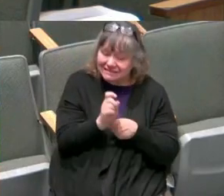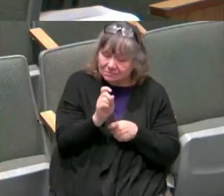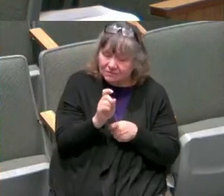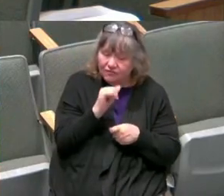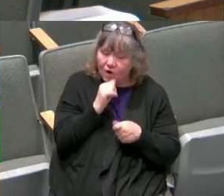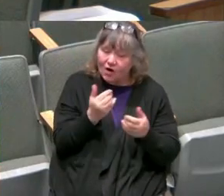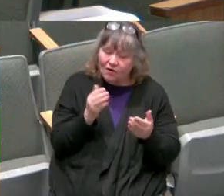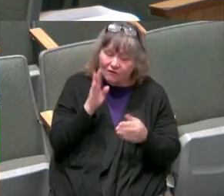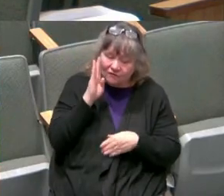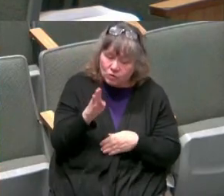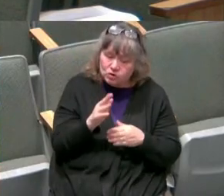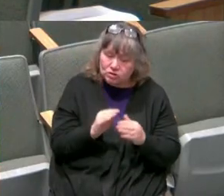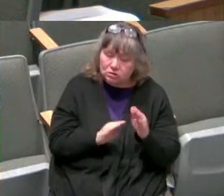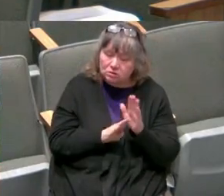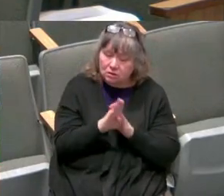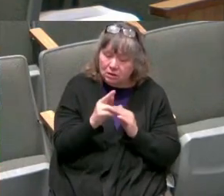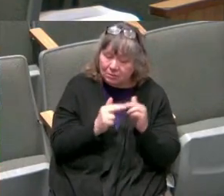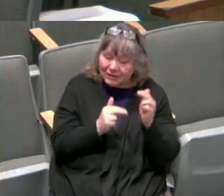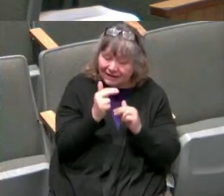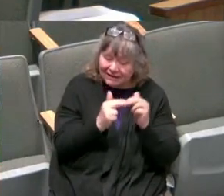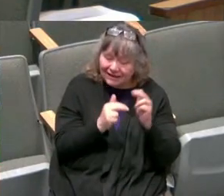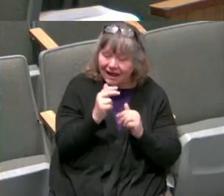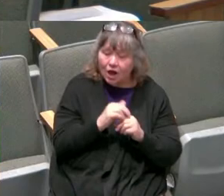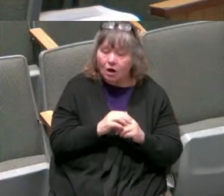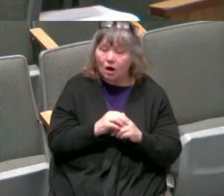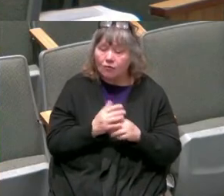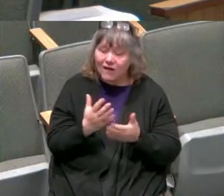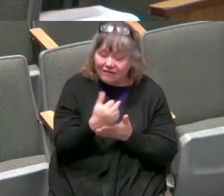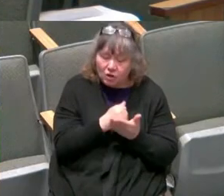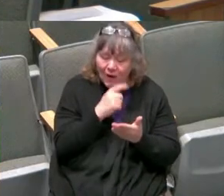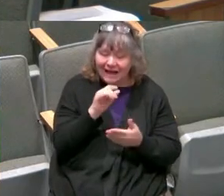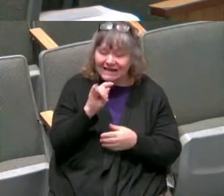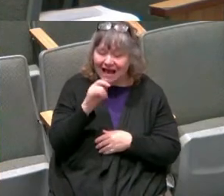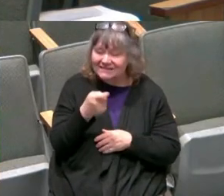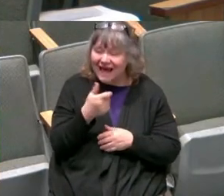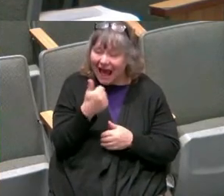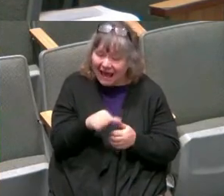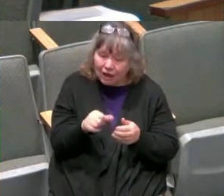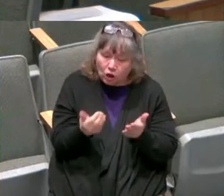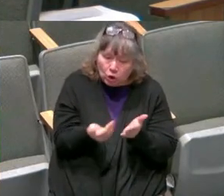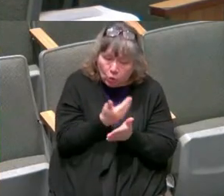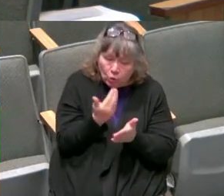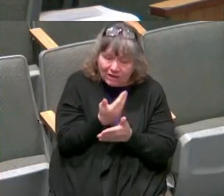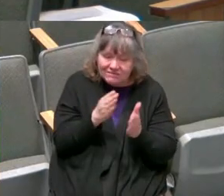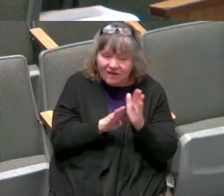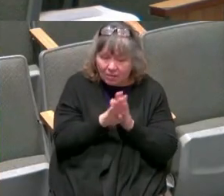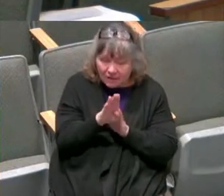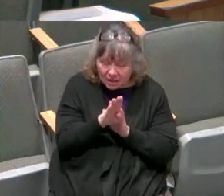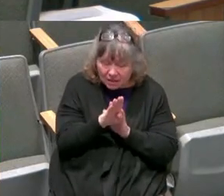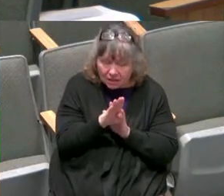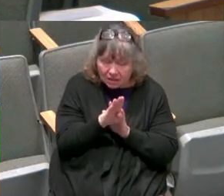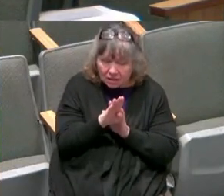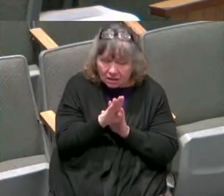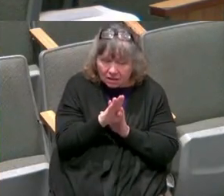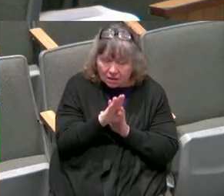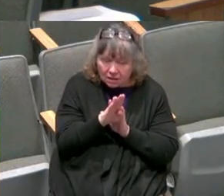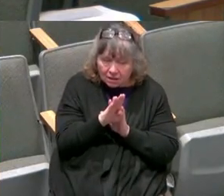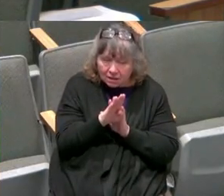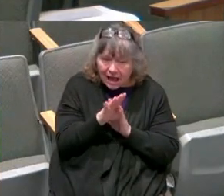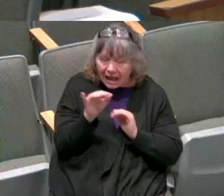future new developments and the revenue impact and tax impact any new development um